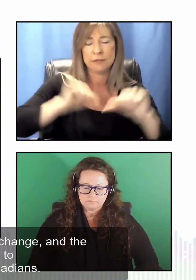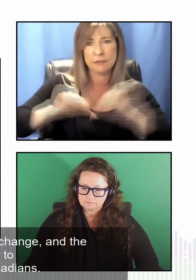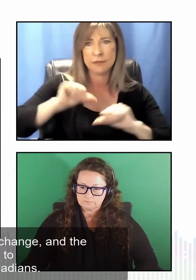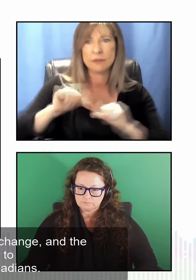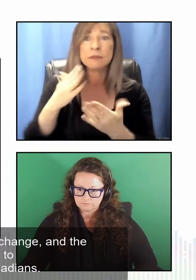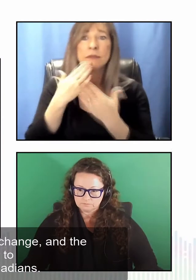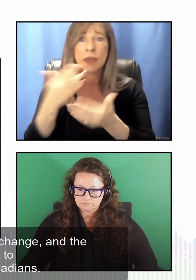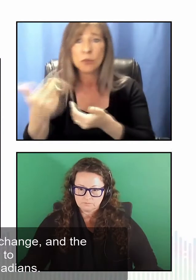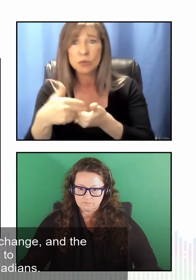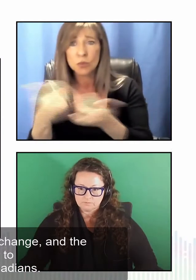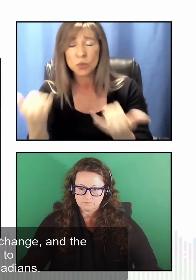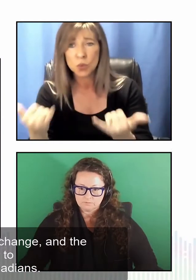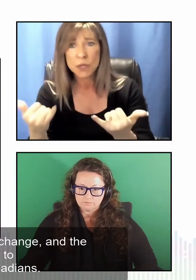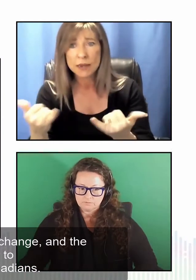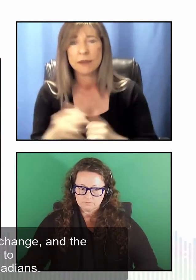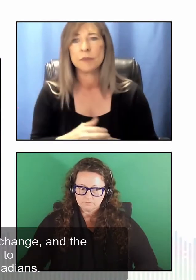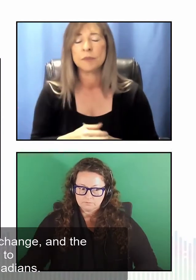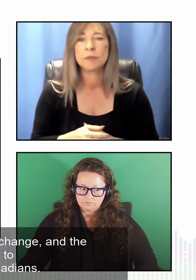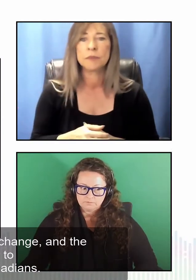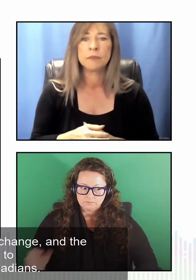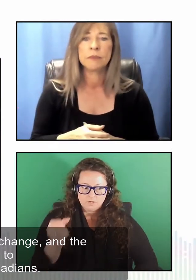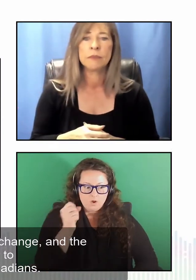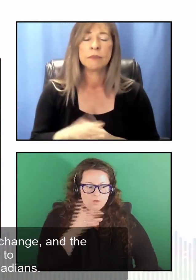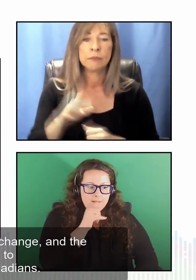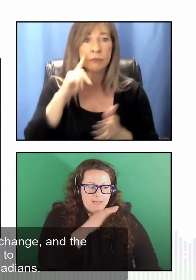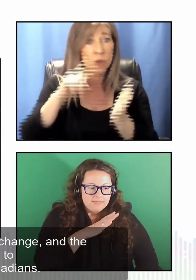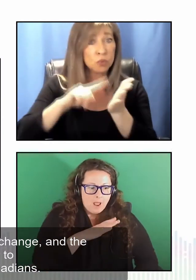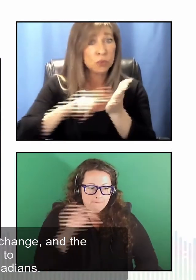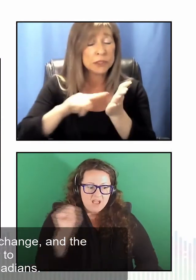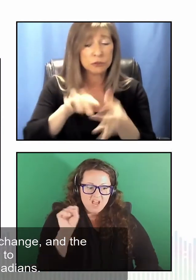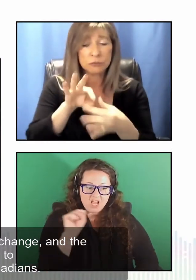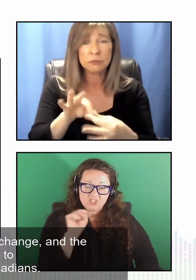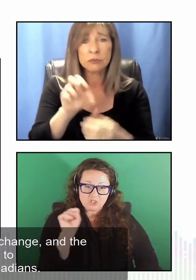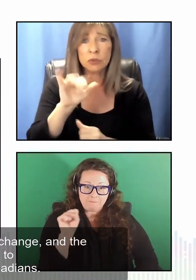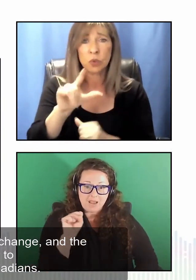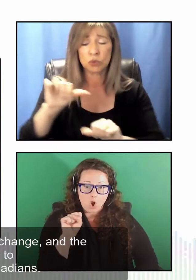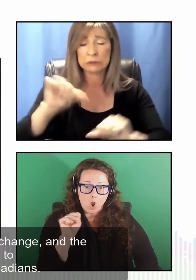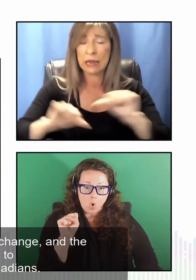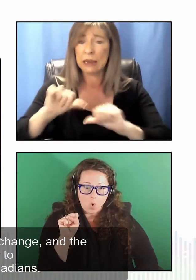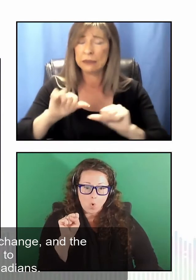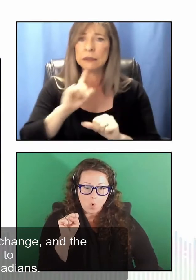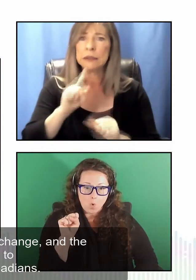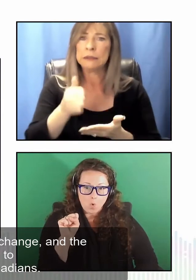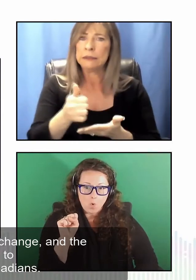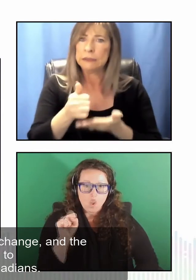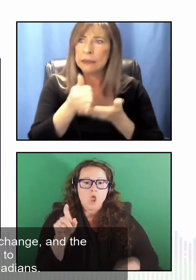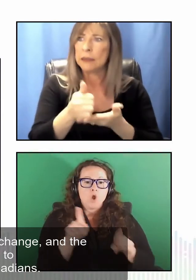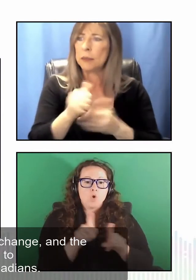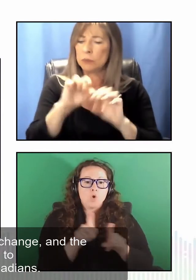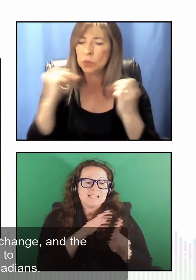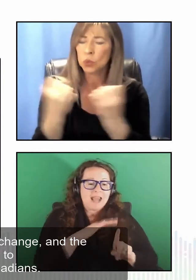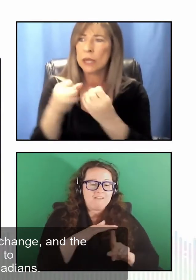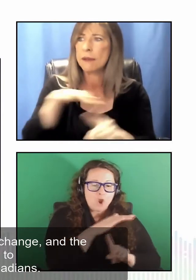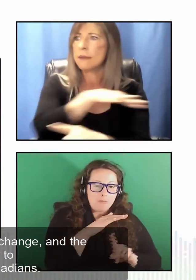sciences humaines contribue. Research in social sciences helps society in